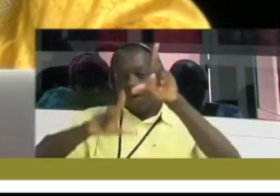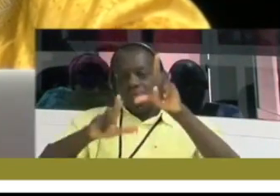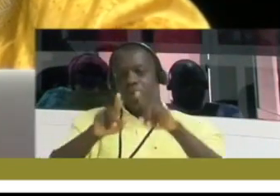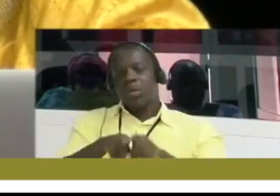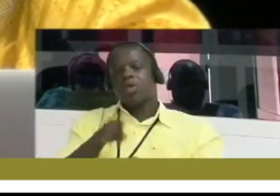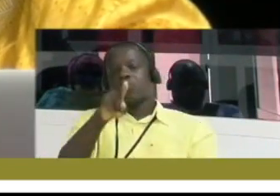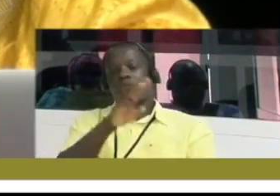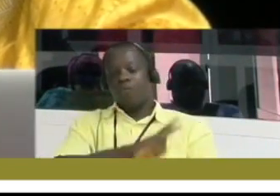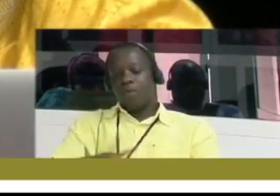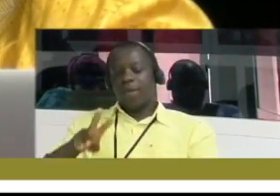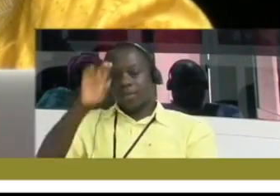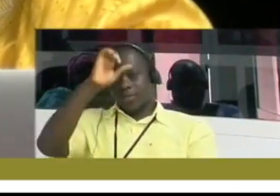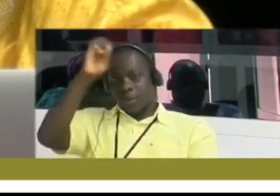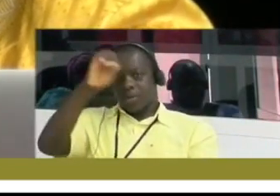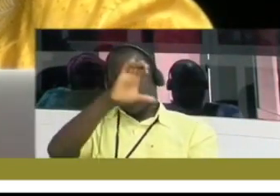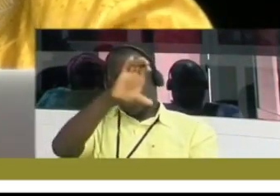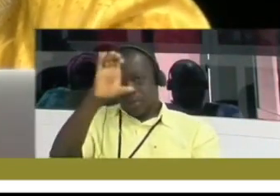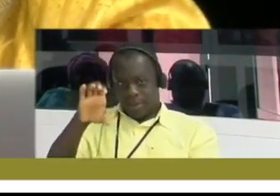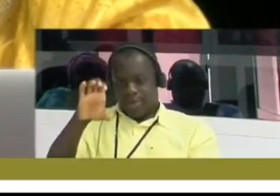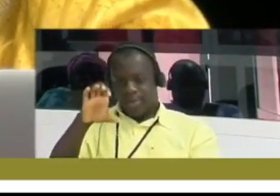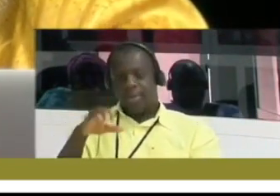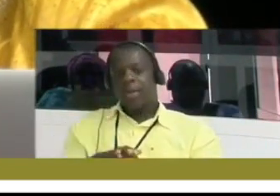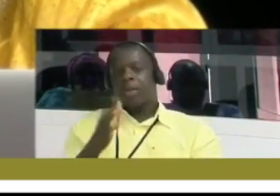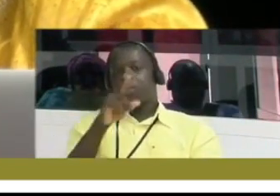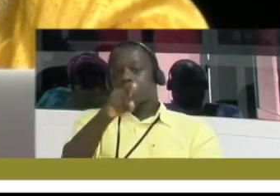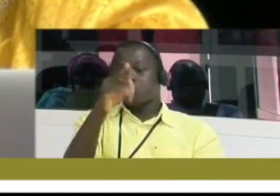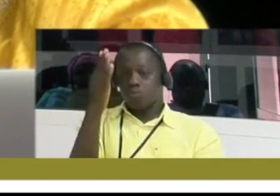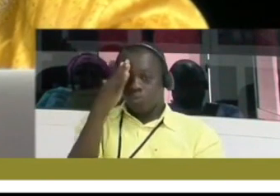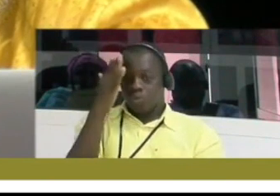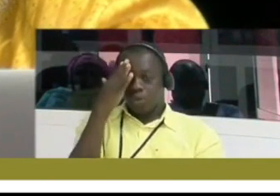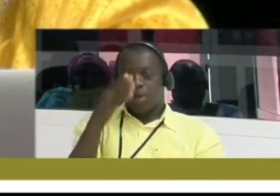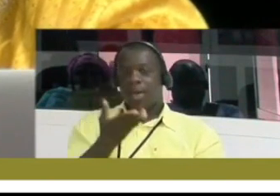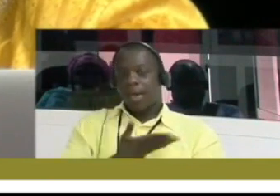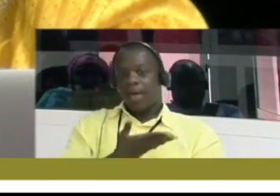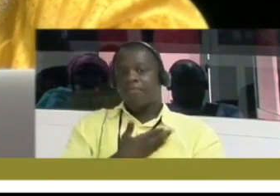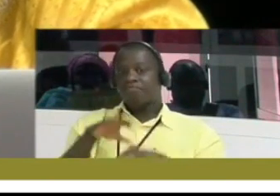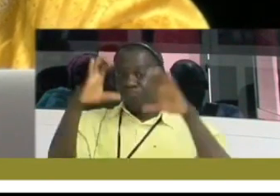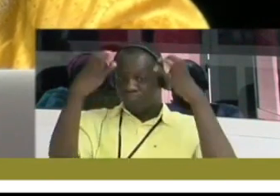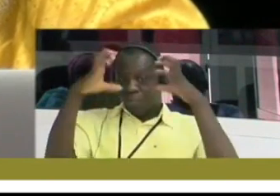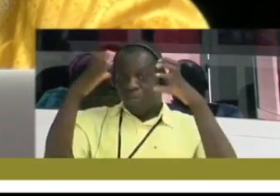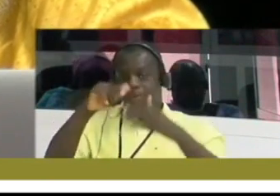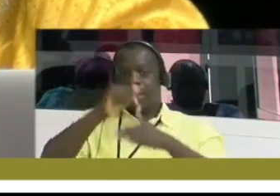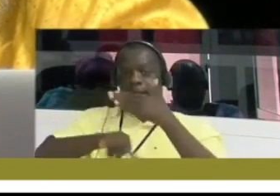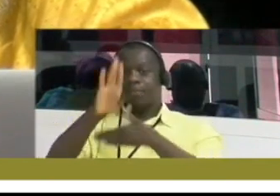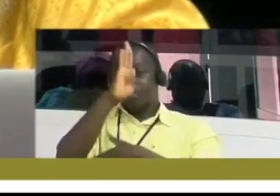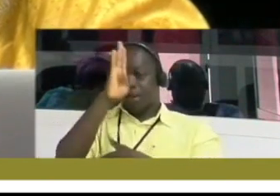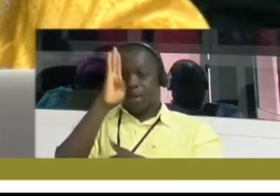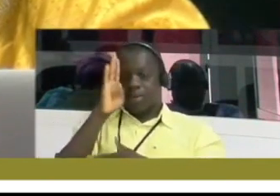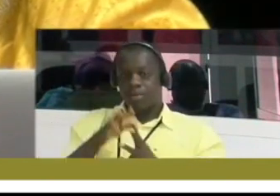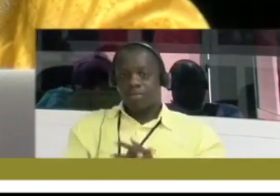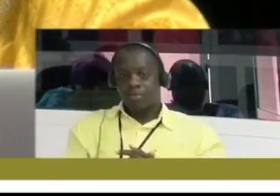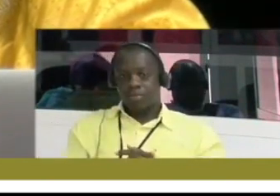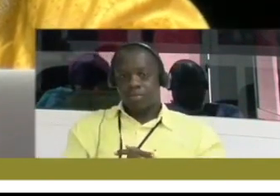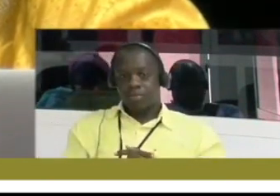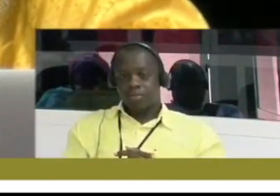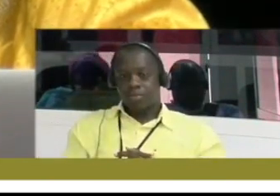As vice president of the country, didn't you know that there was a problem in Birkama?